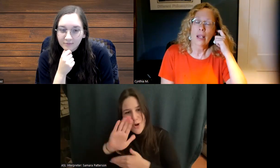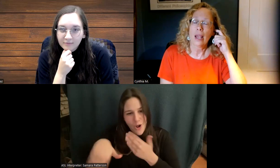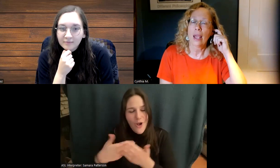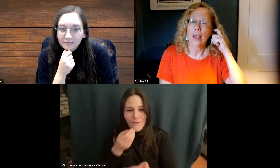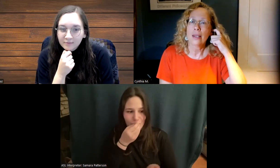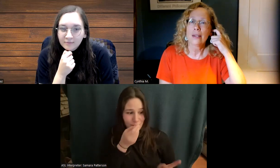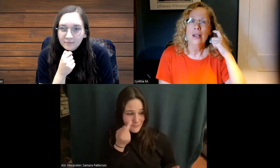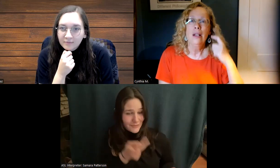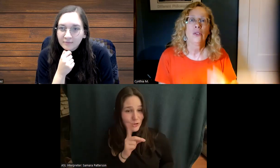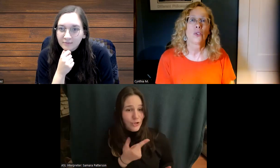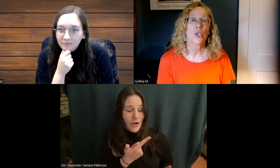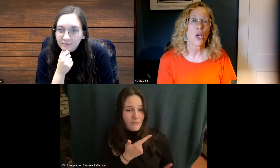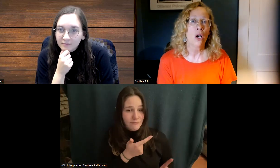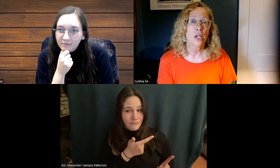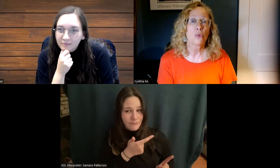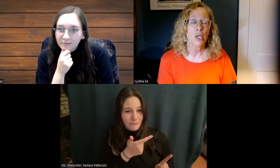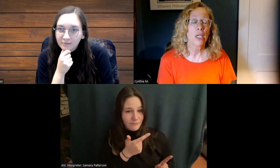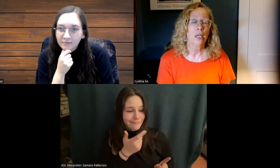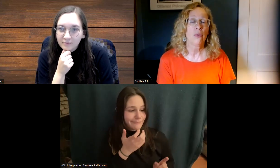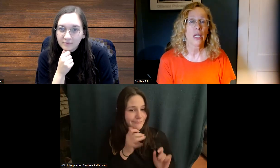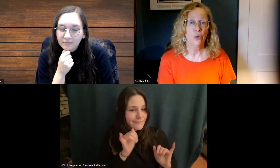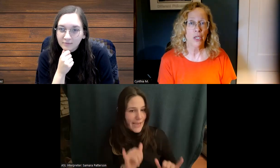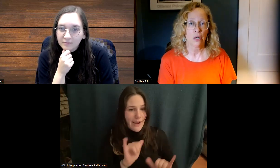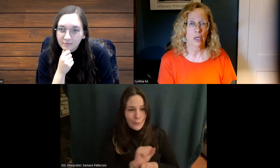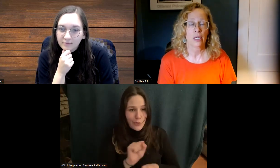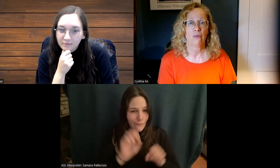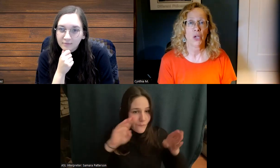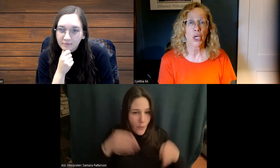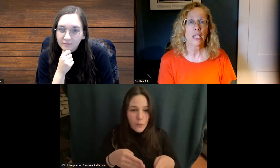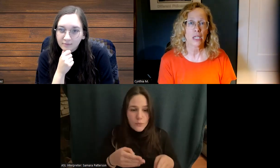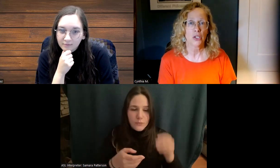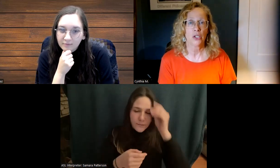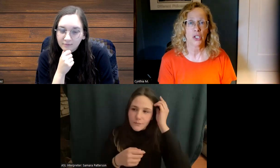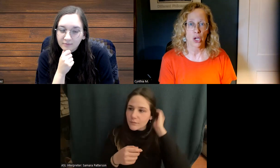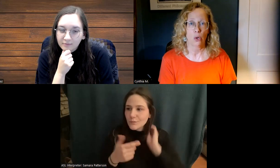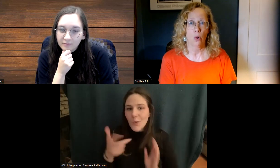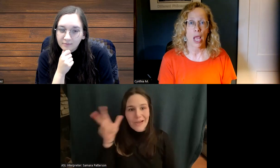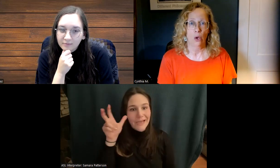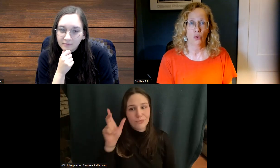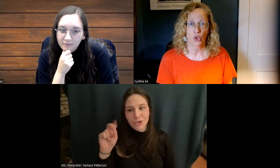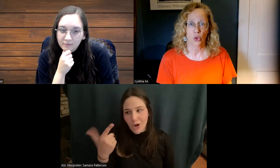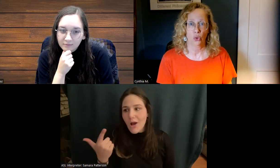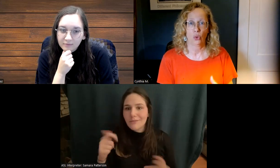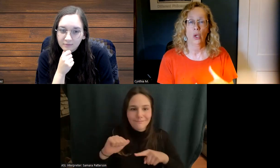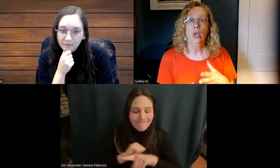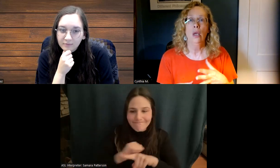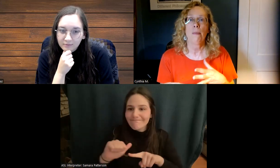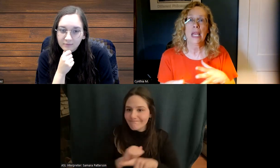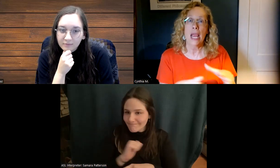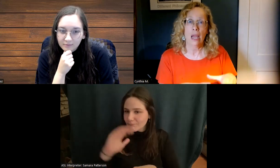that. And so the dog is really, the hearing dog is very conditioned to know how